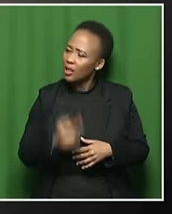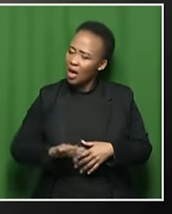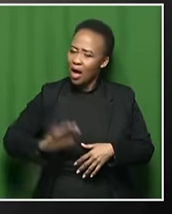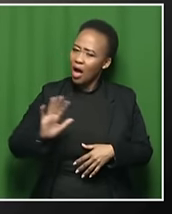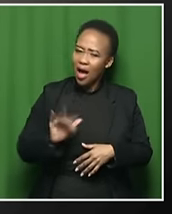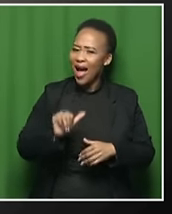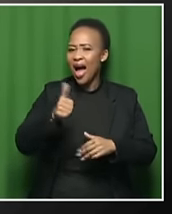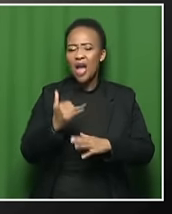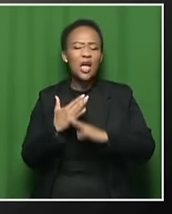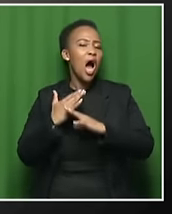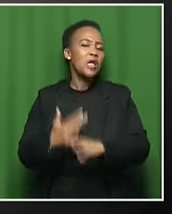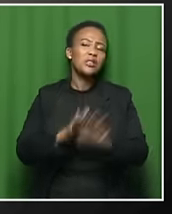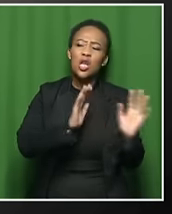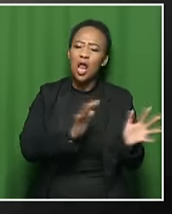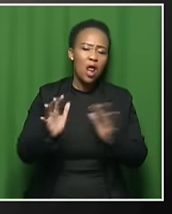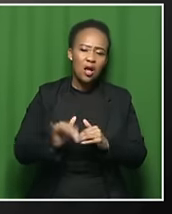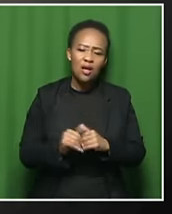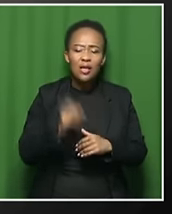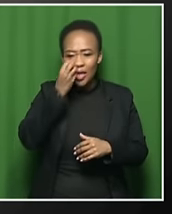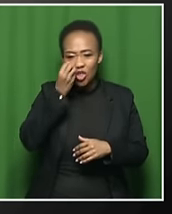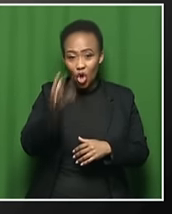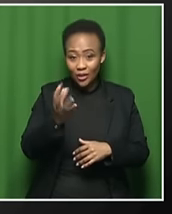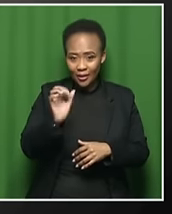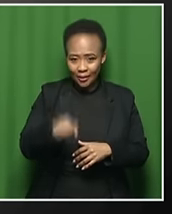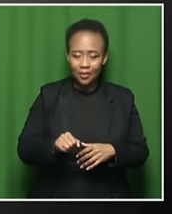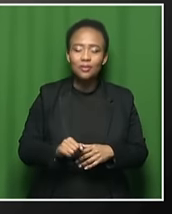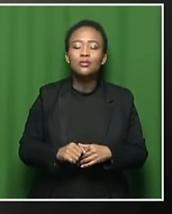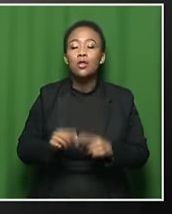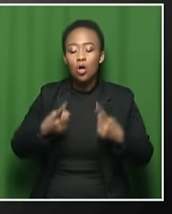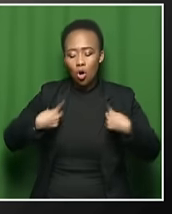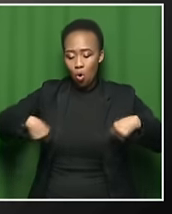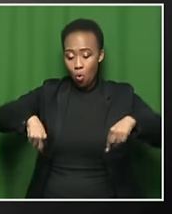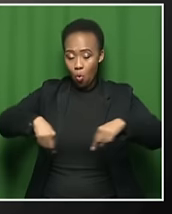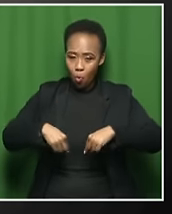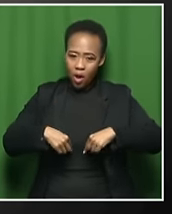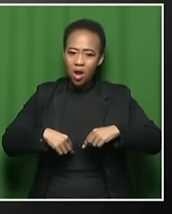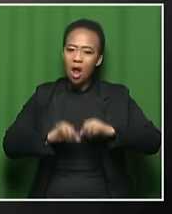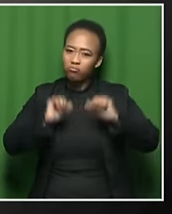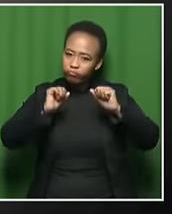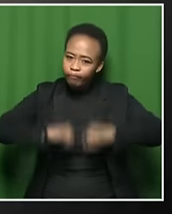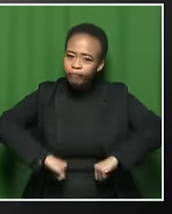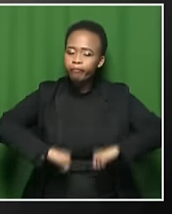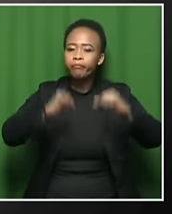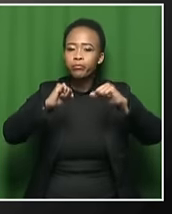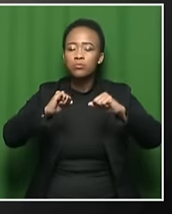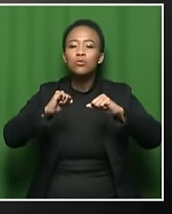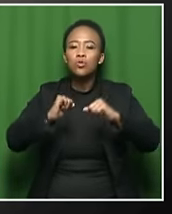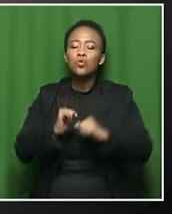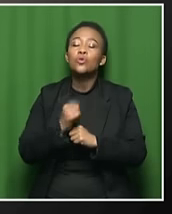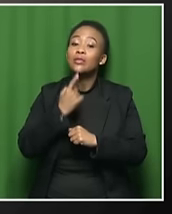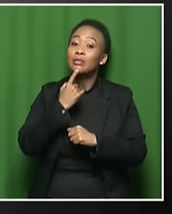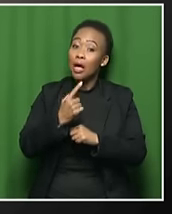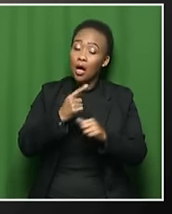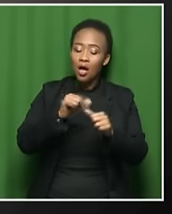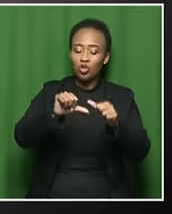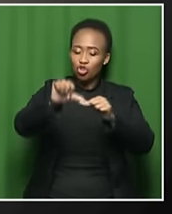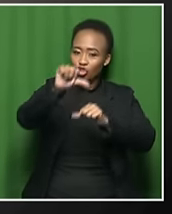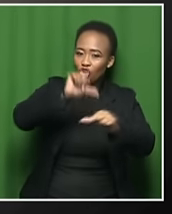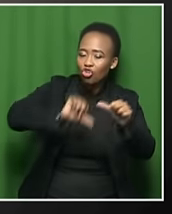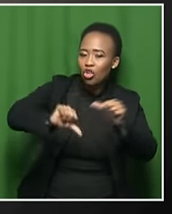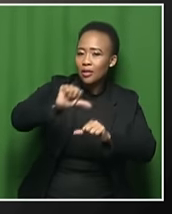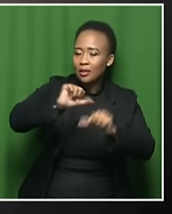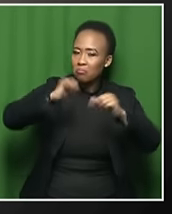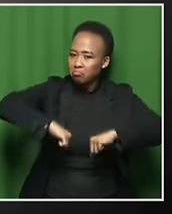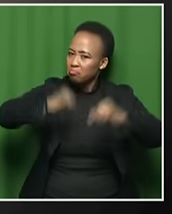lastly, let me say, we don't subscribe to the notion of socialism. Neither